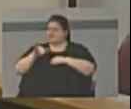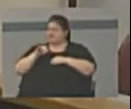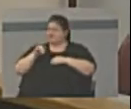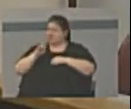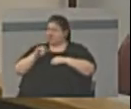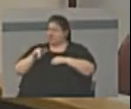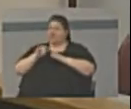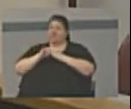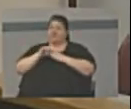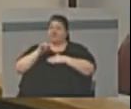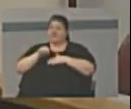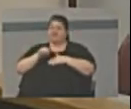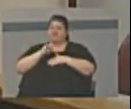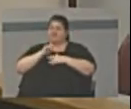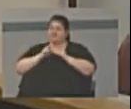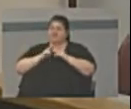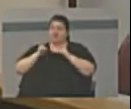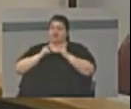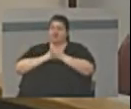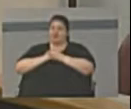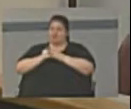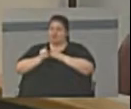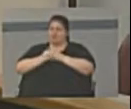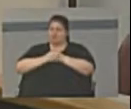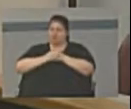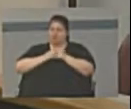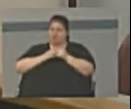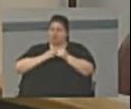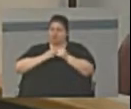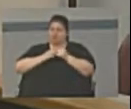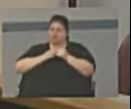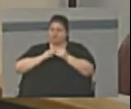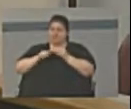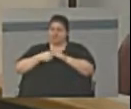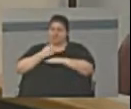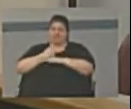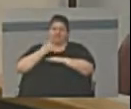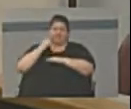is a very comfortable setting for you to sit